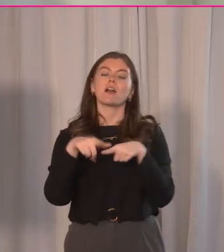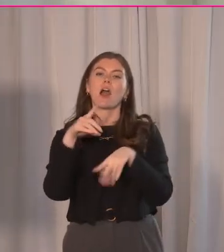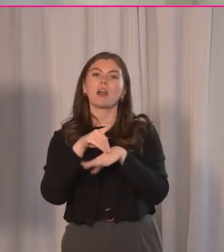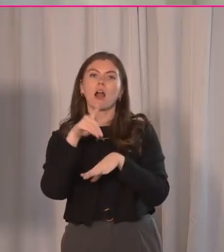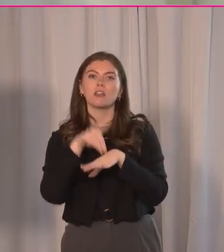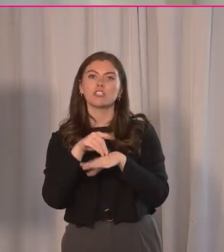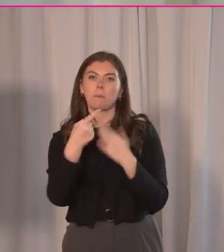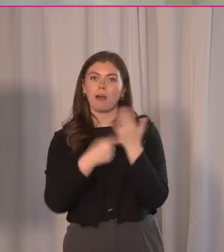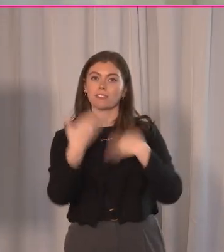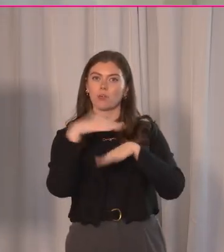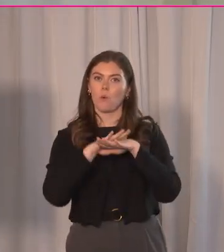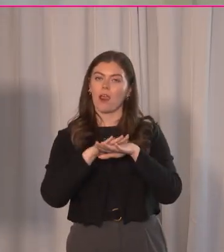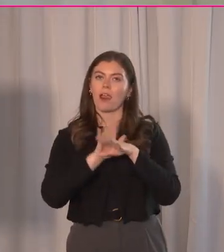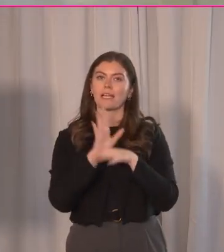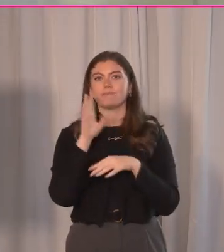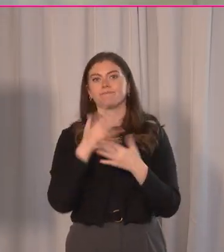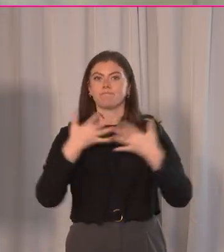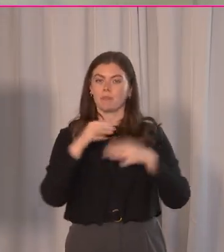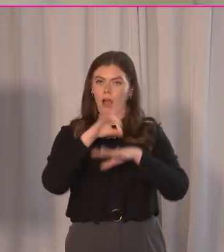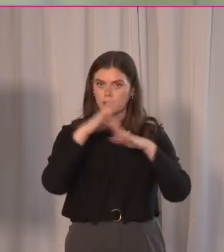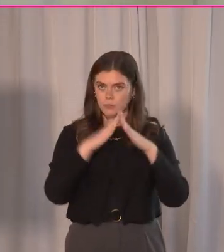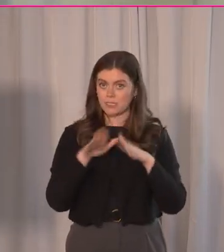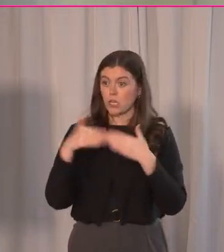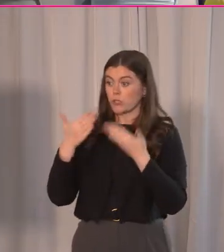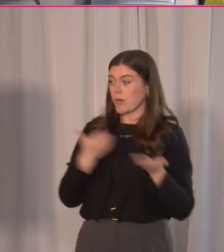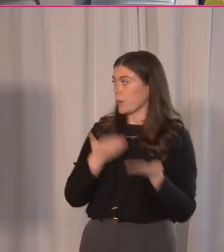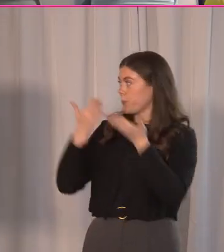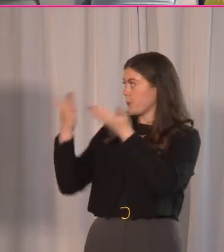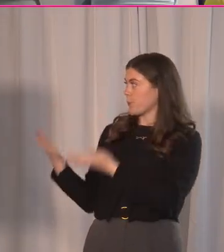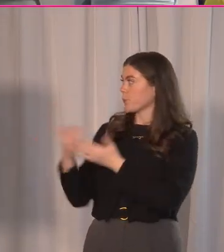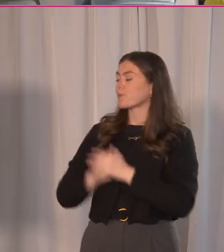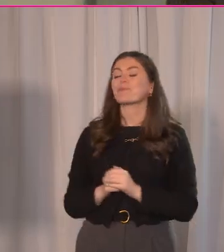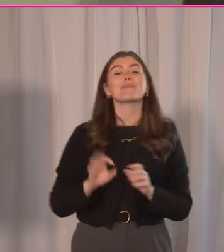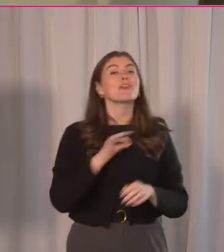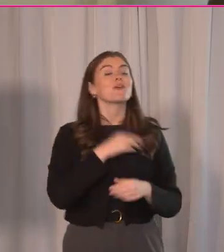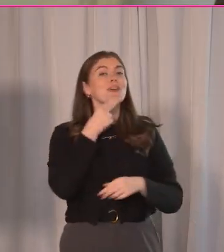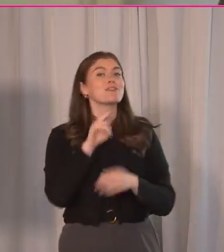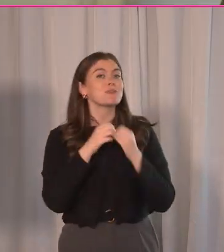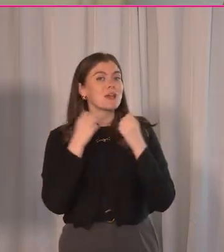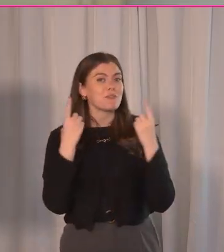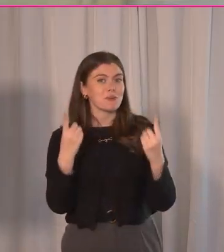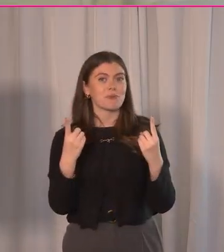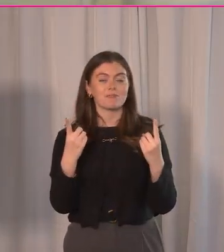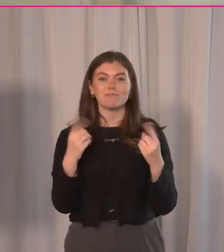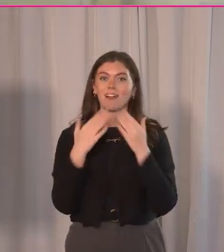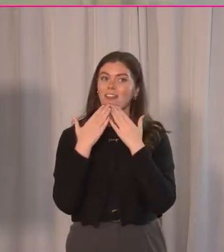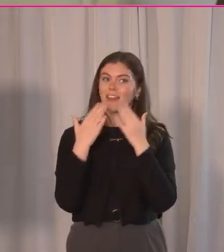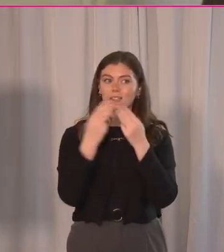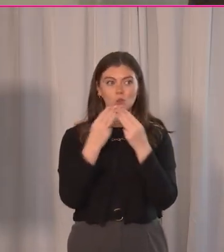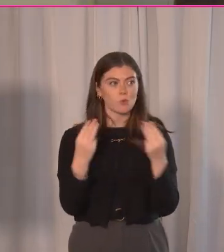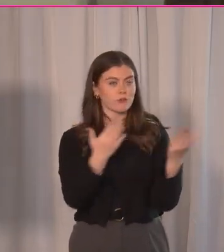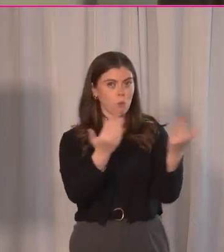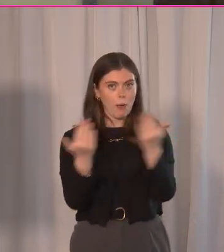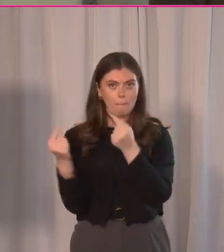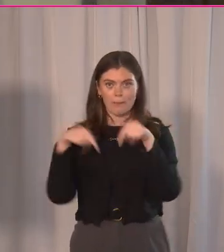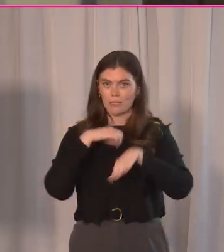acute hospitals. So Linda, I'm going to hand it over to you. Good afternoon, everybody, and thank you so much for welcoming